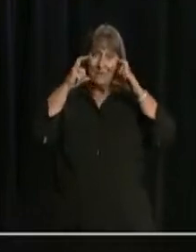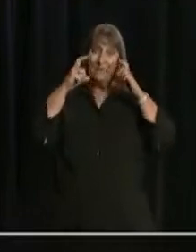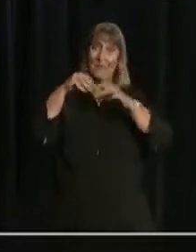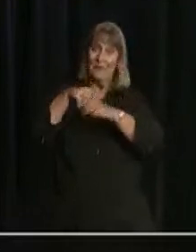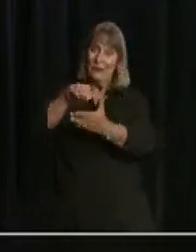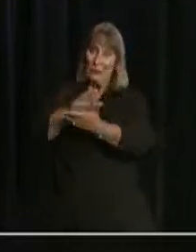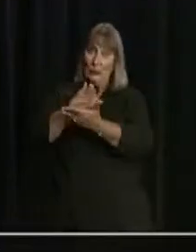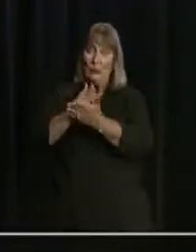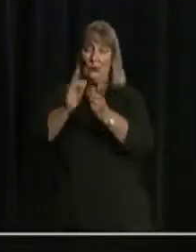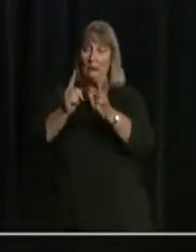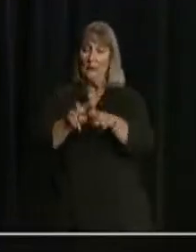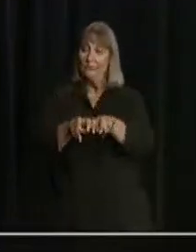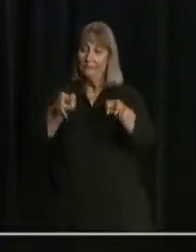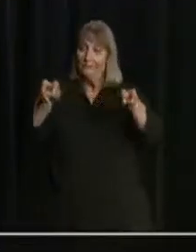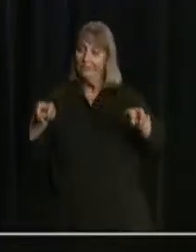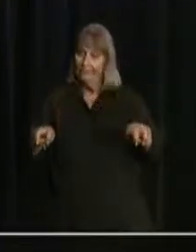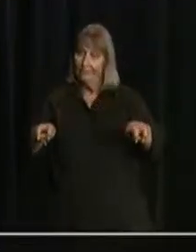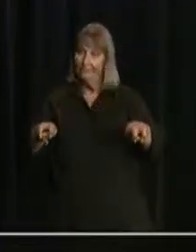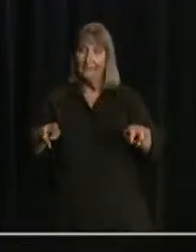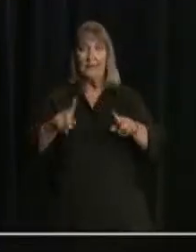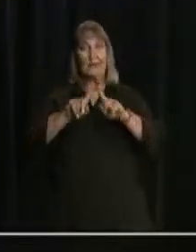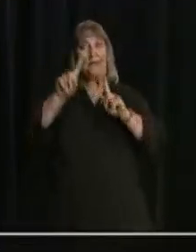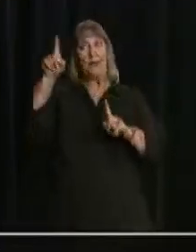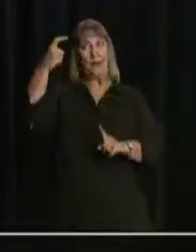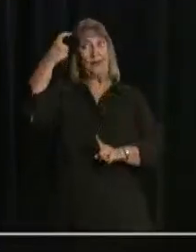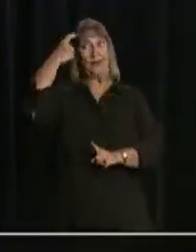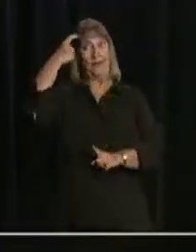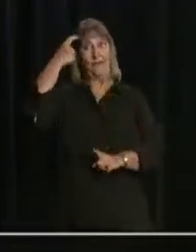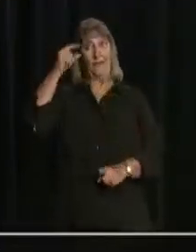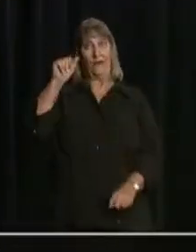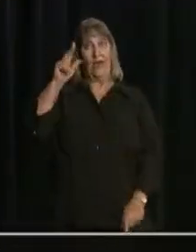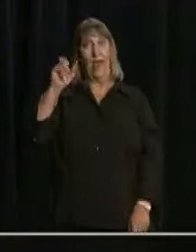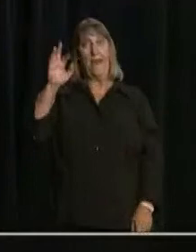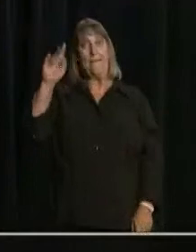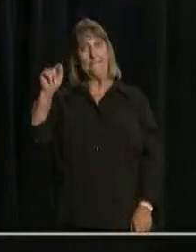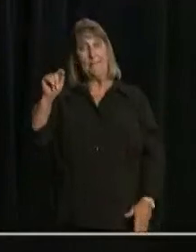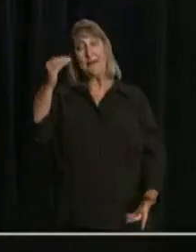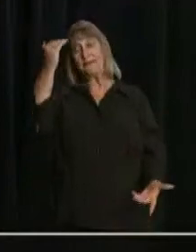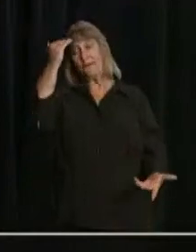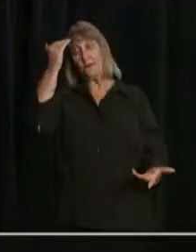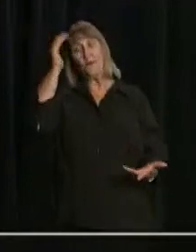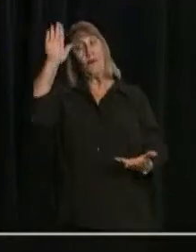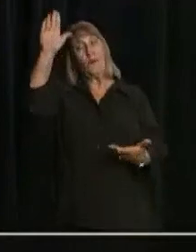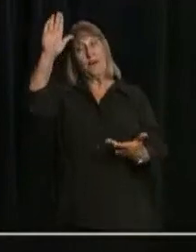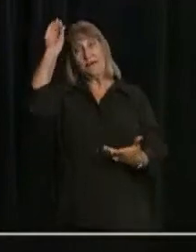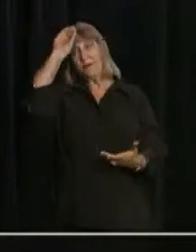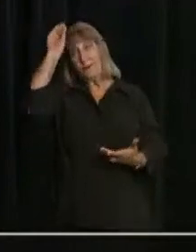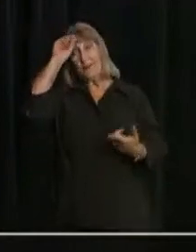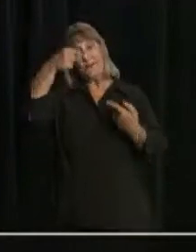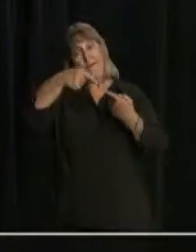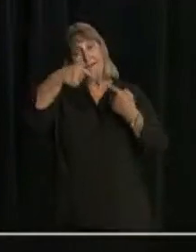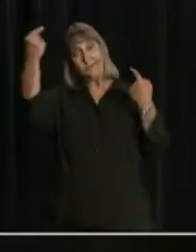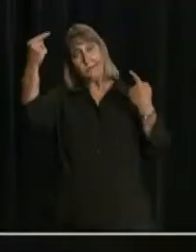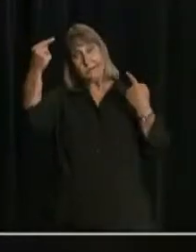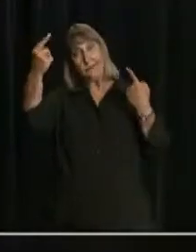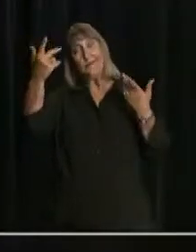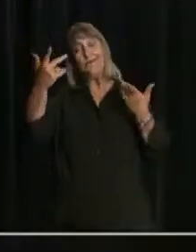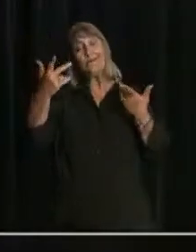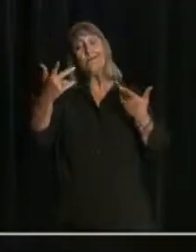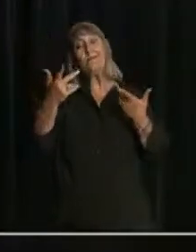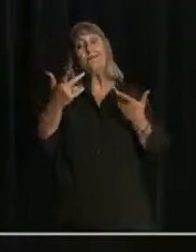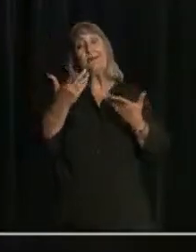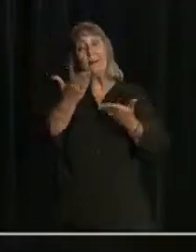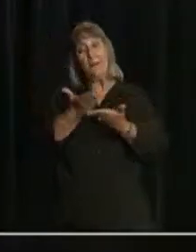and of course we've been undermined by the governor, and we all know those arguments, and all the data, all the